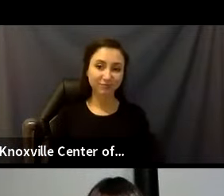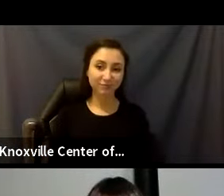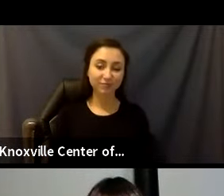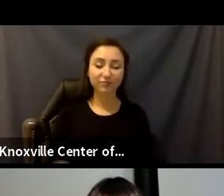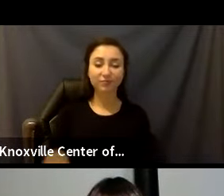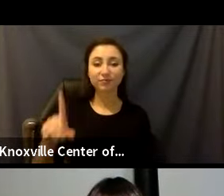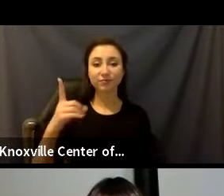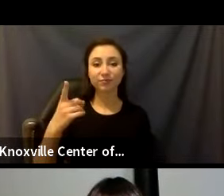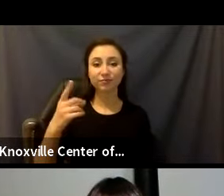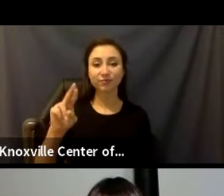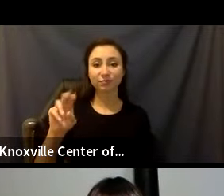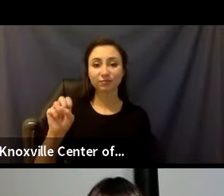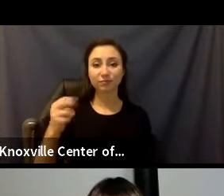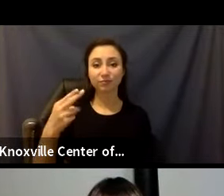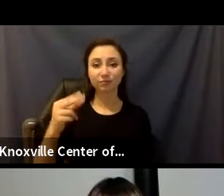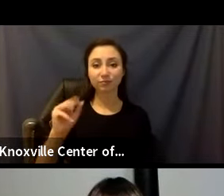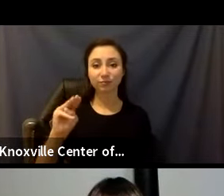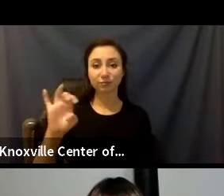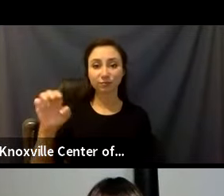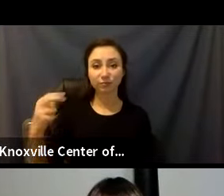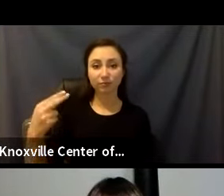Dr. Shamia. Yes.